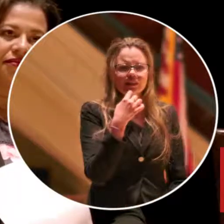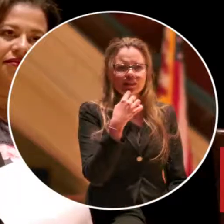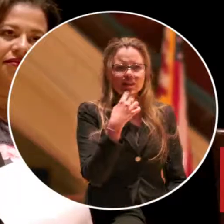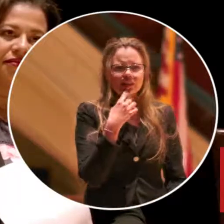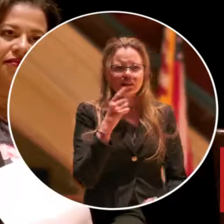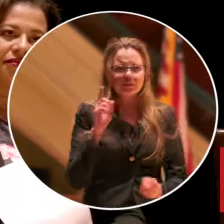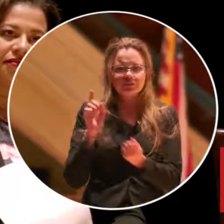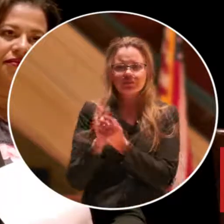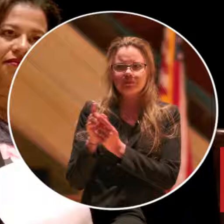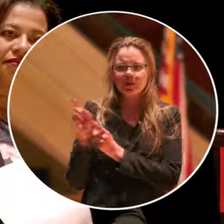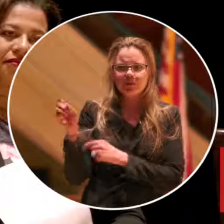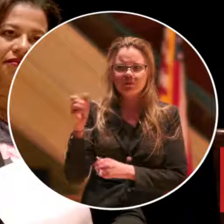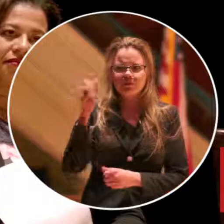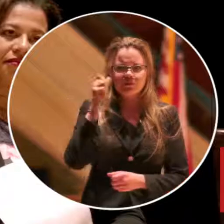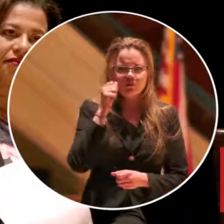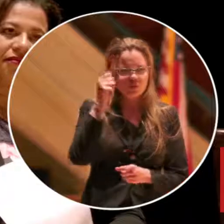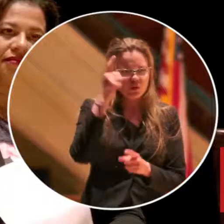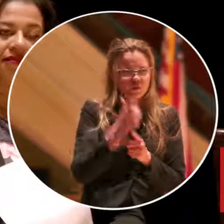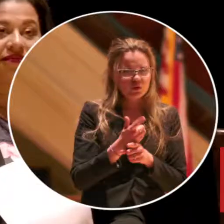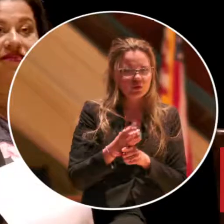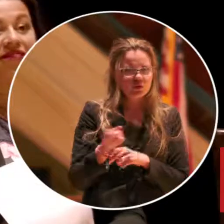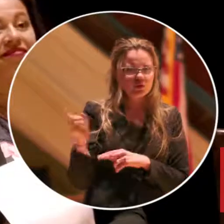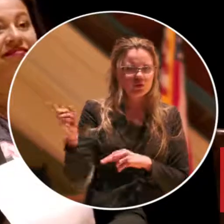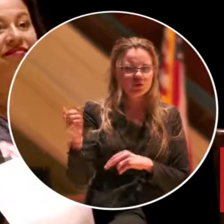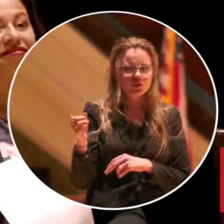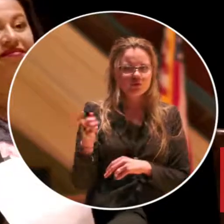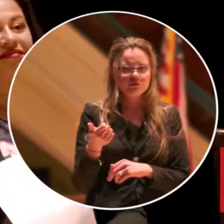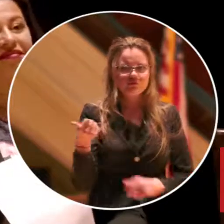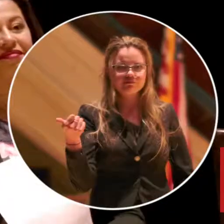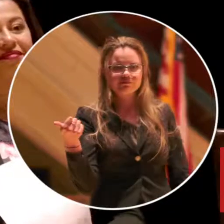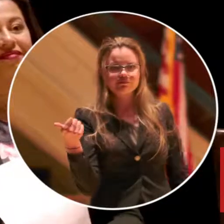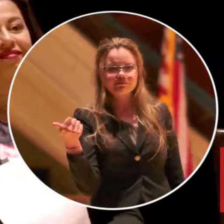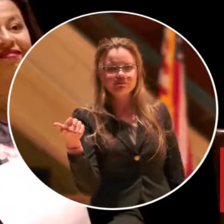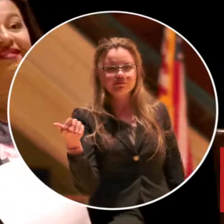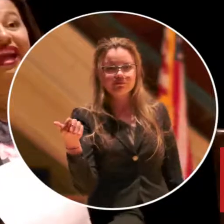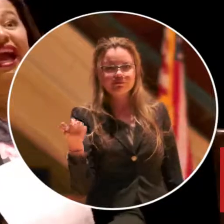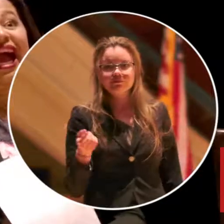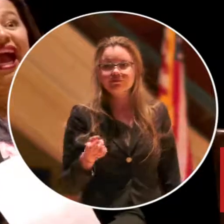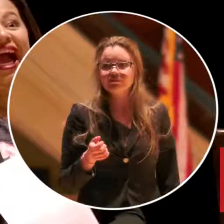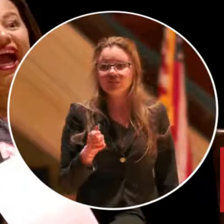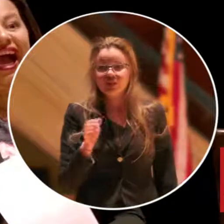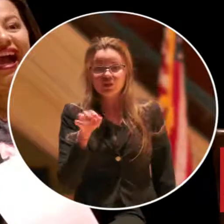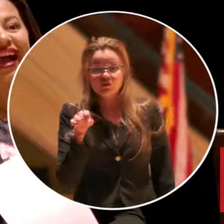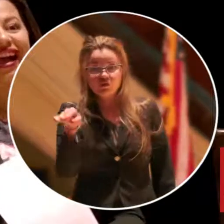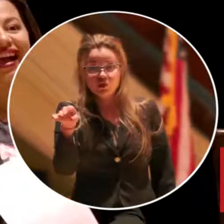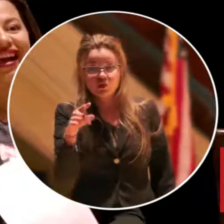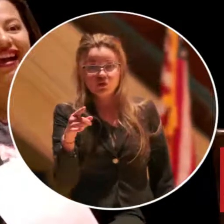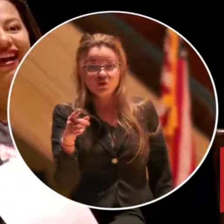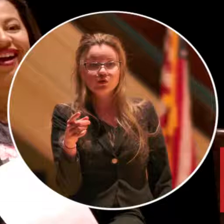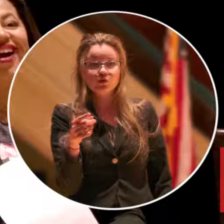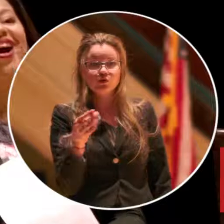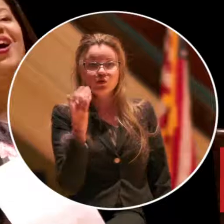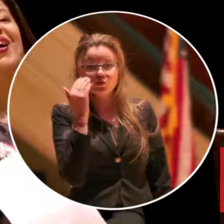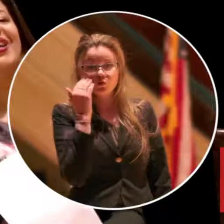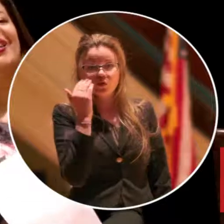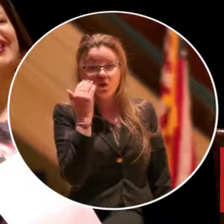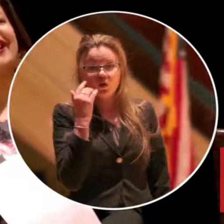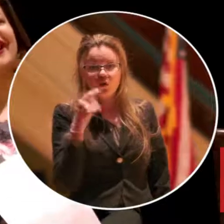out west while hitchhiking, and he told them if they were ever in the area and needed a place to stay, they should come to our